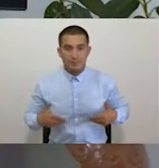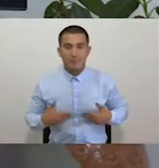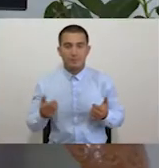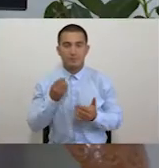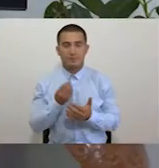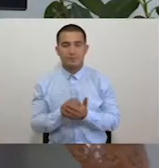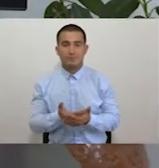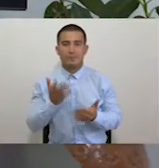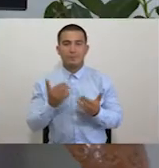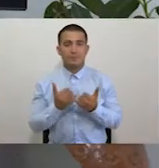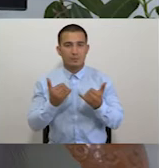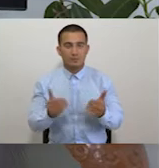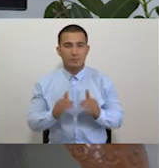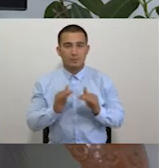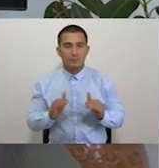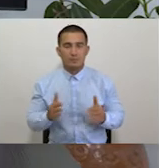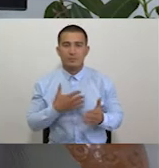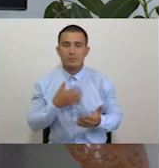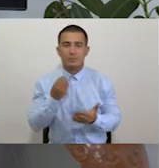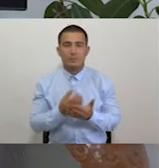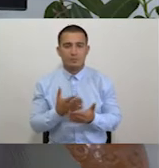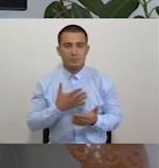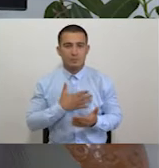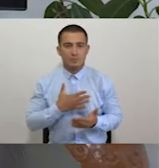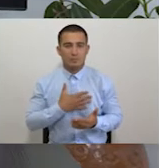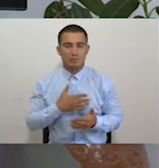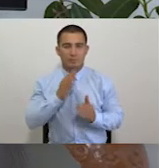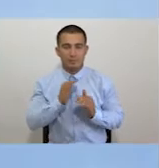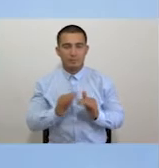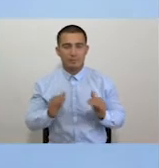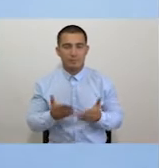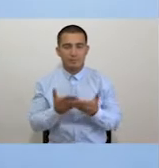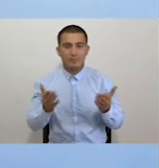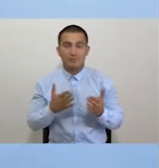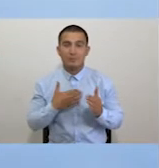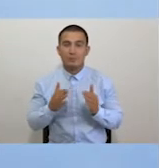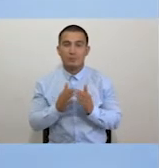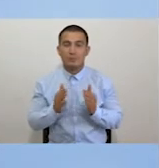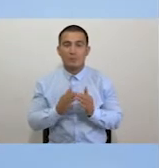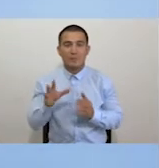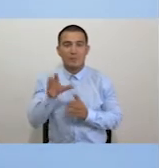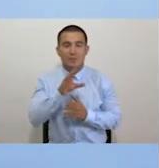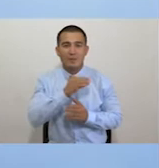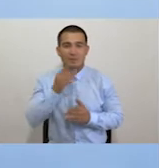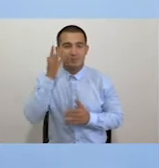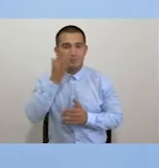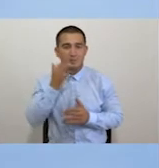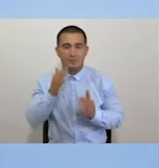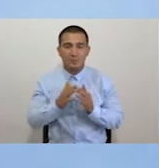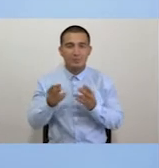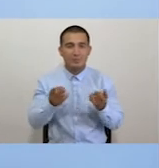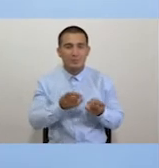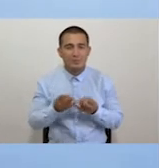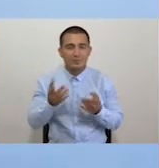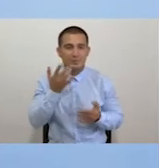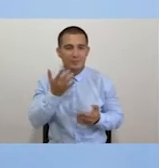Assalomu alaykum, hurmatli aziz jonajon qizlarim, jajji bekajonlarim. Mana orziqib